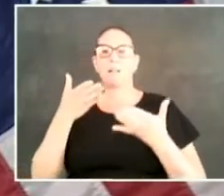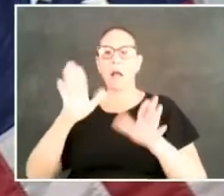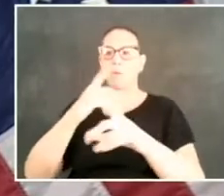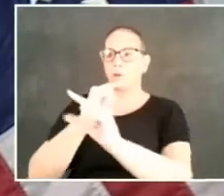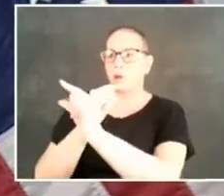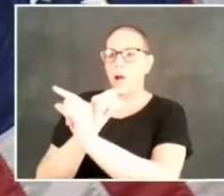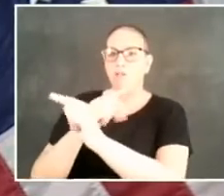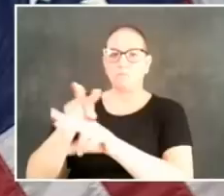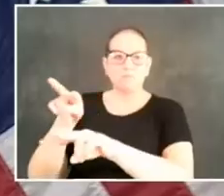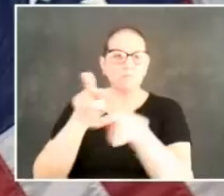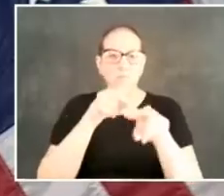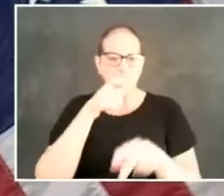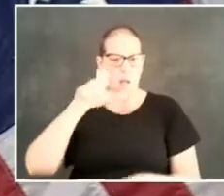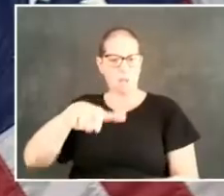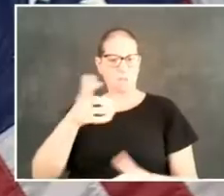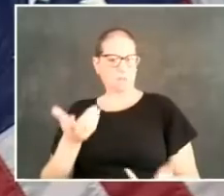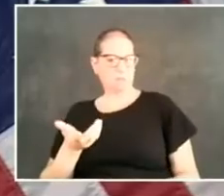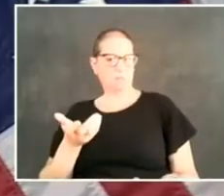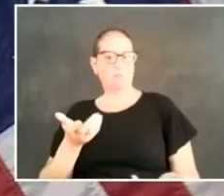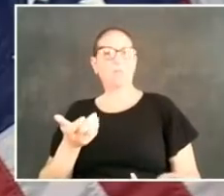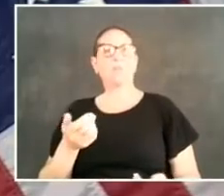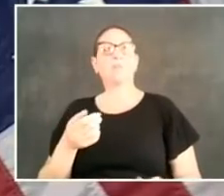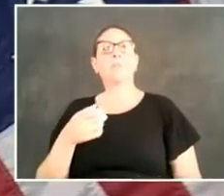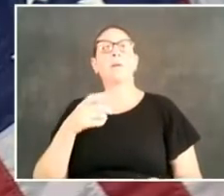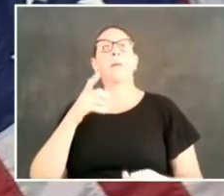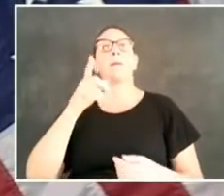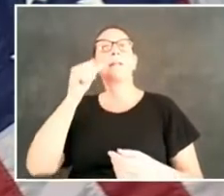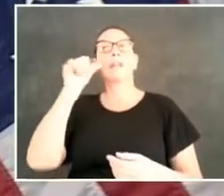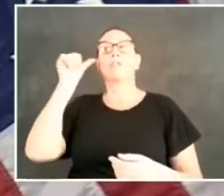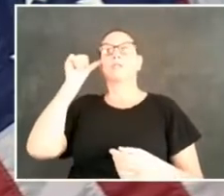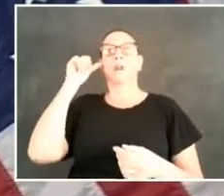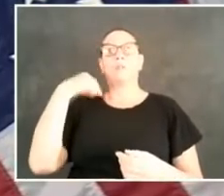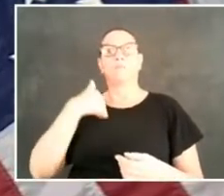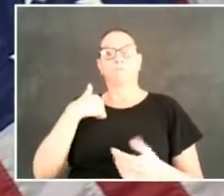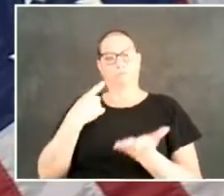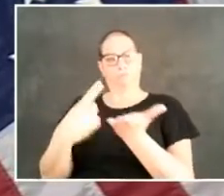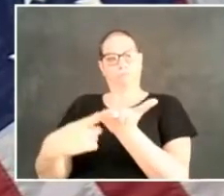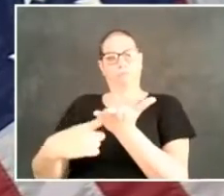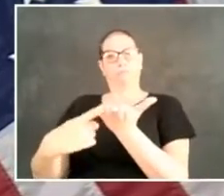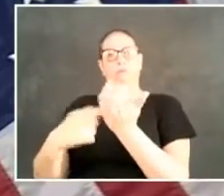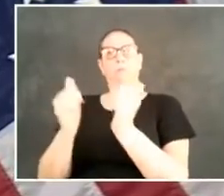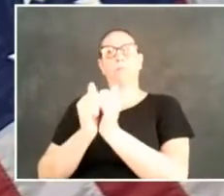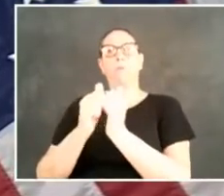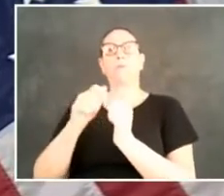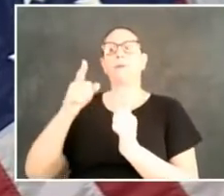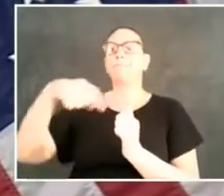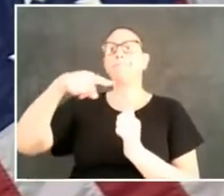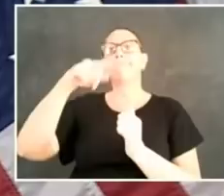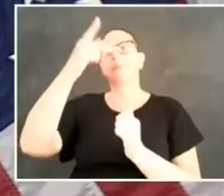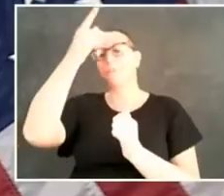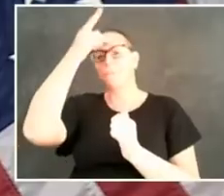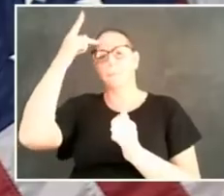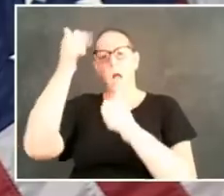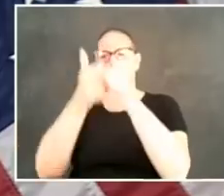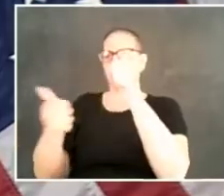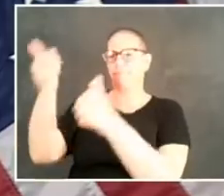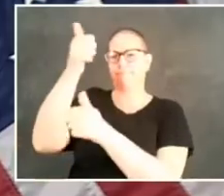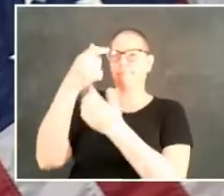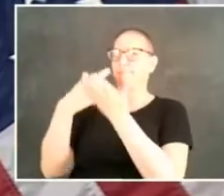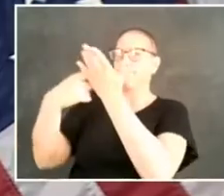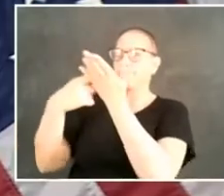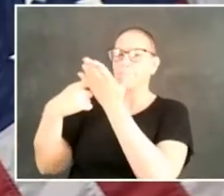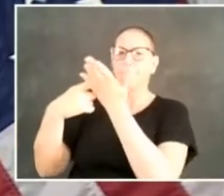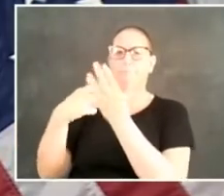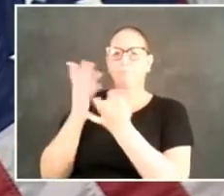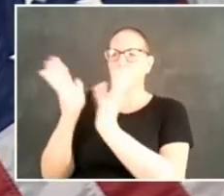the administration's thinking had evolved on open streets in the 8 days since she and the NYPD testified that such a